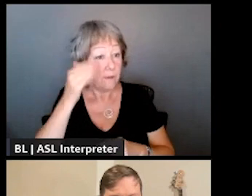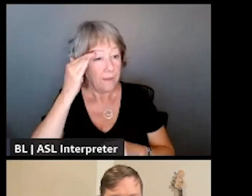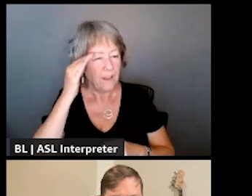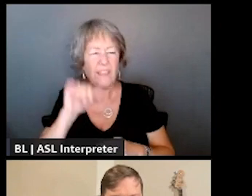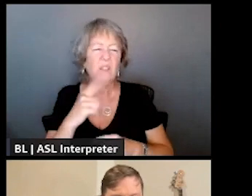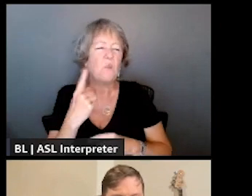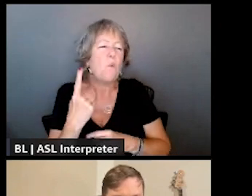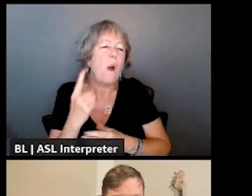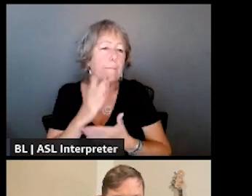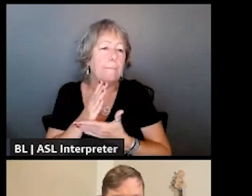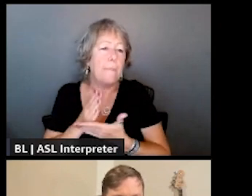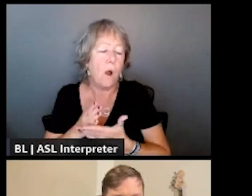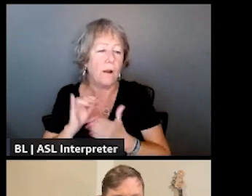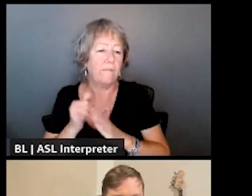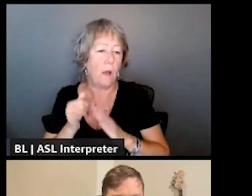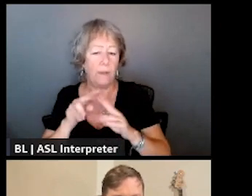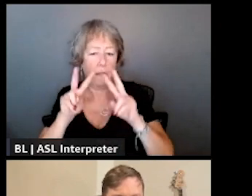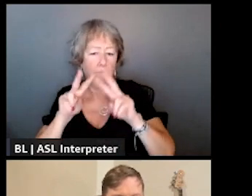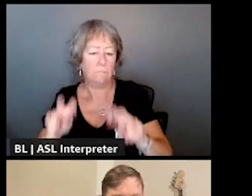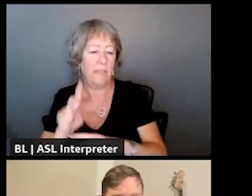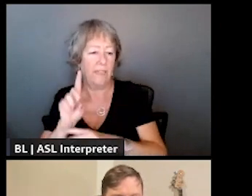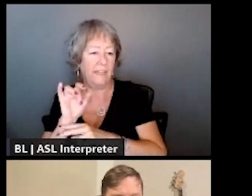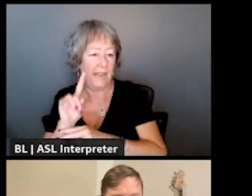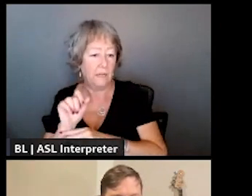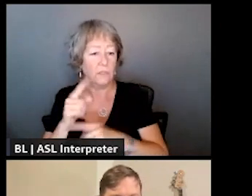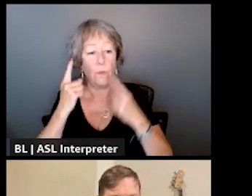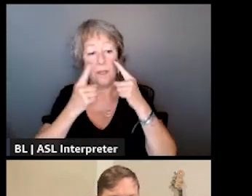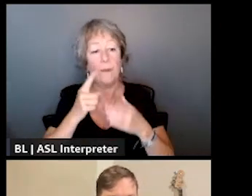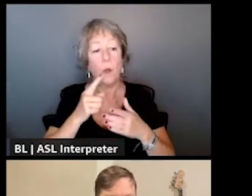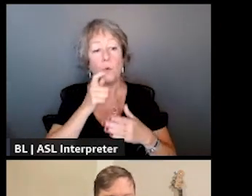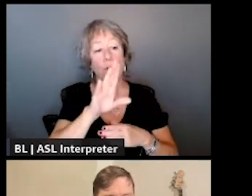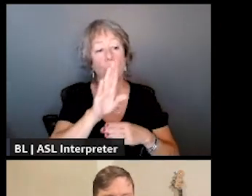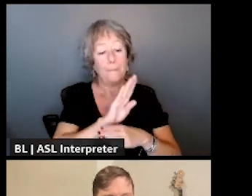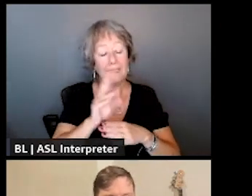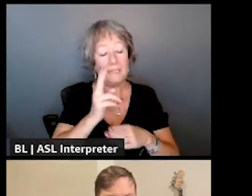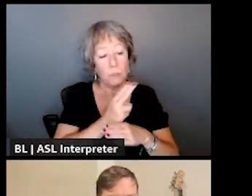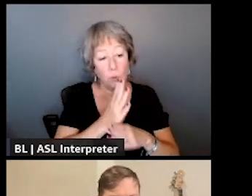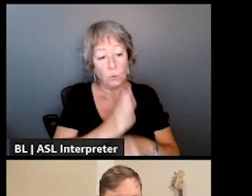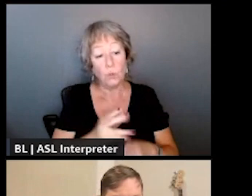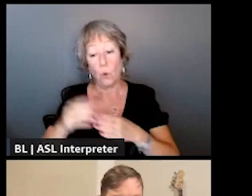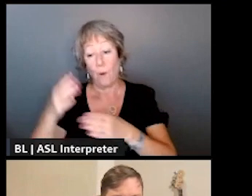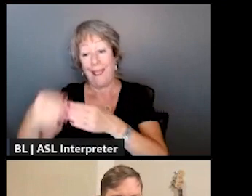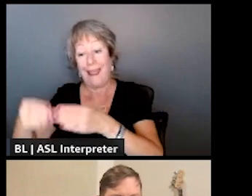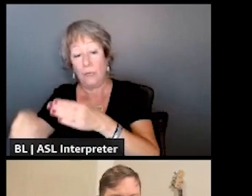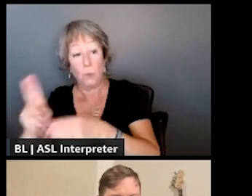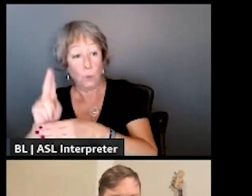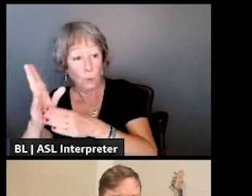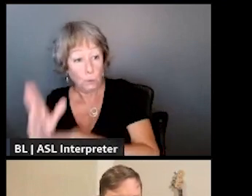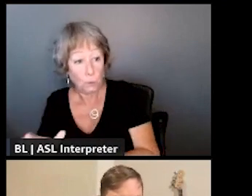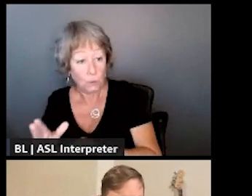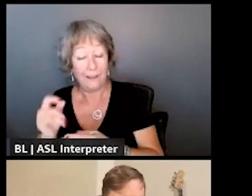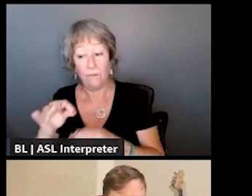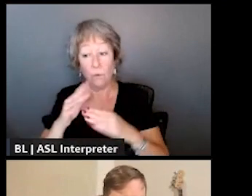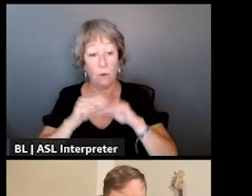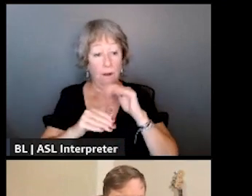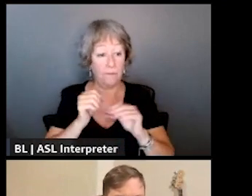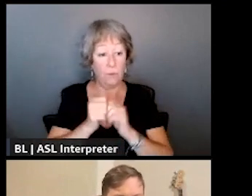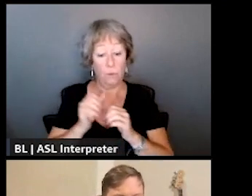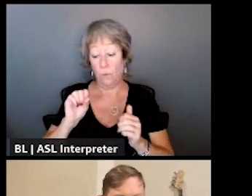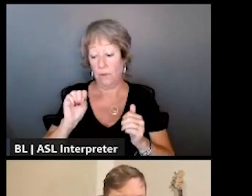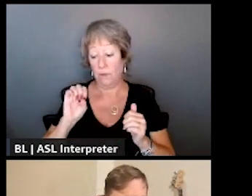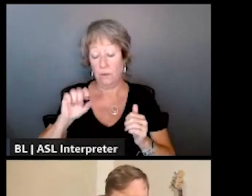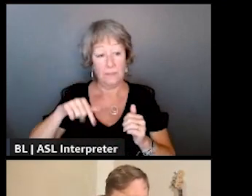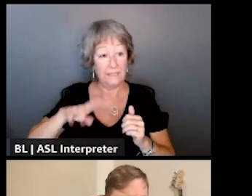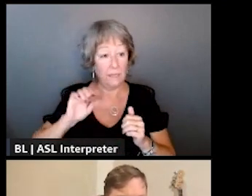that we could consume the data. So think about who your business user are and your end users. So it could go from, if you're comfortable with SQL, you can use an